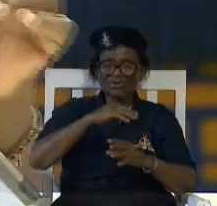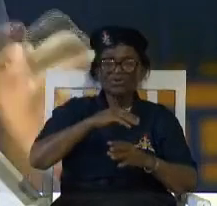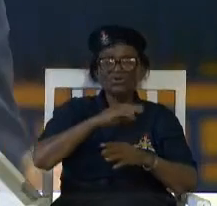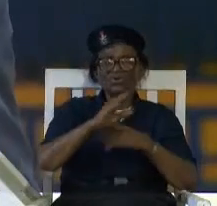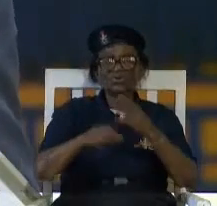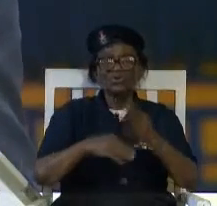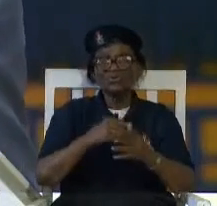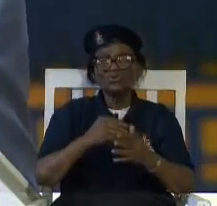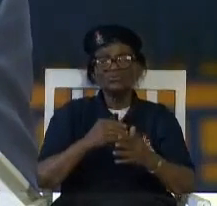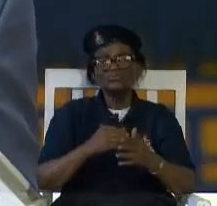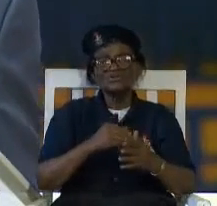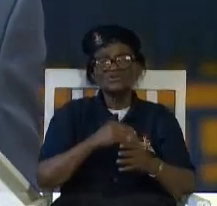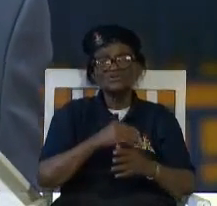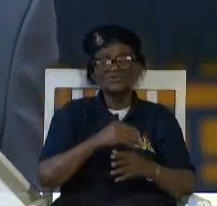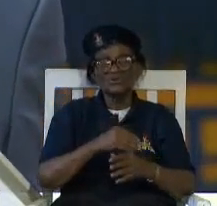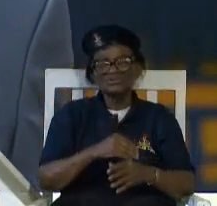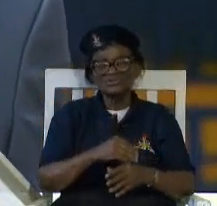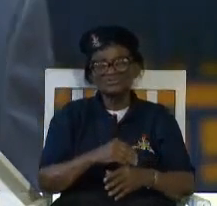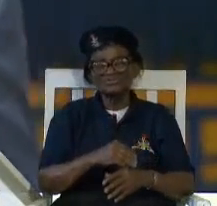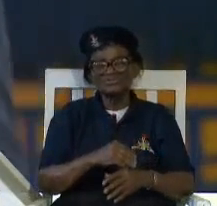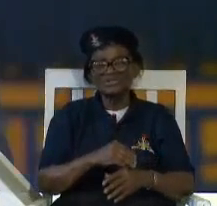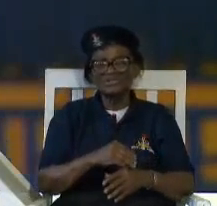wholeheartedly.